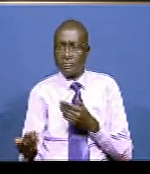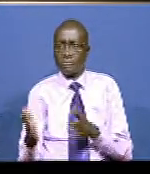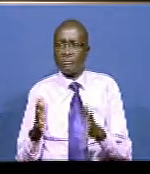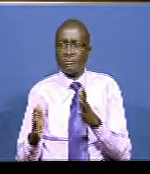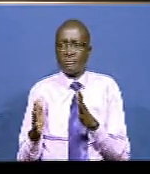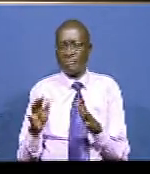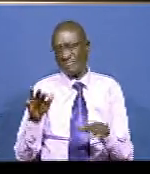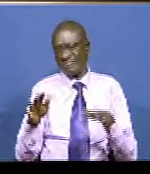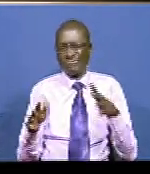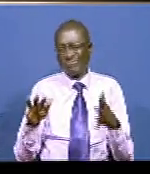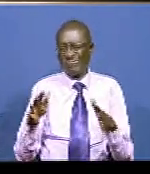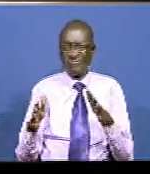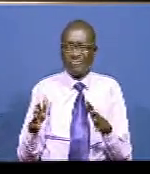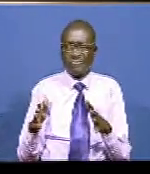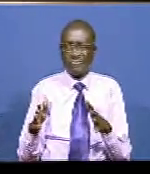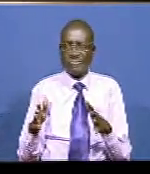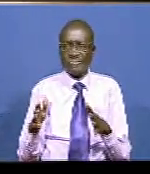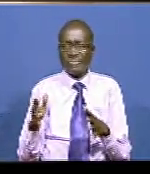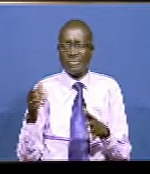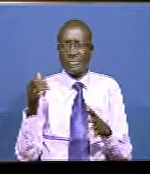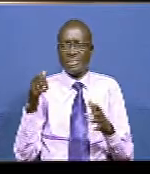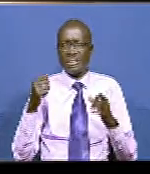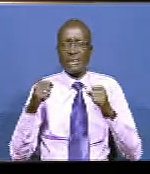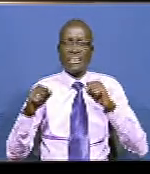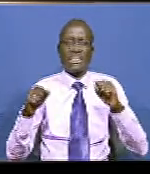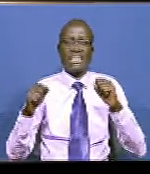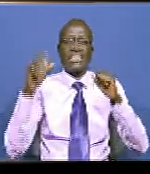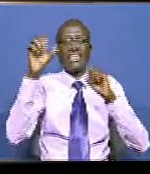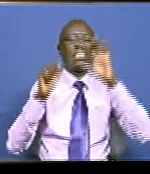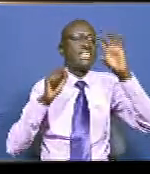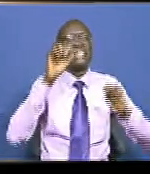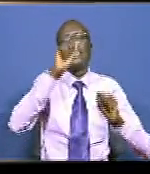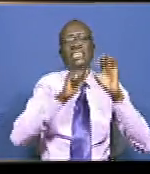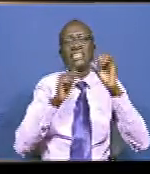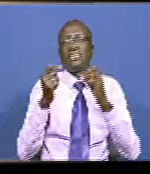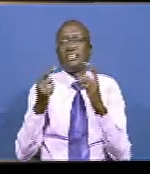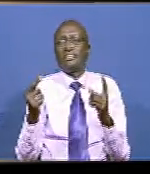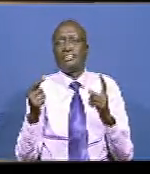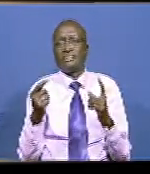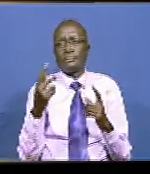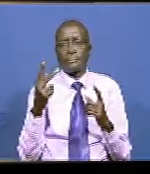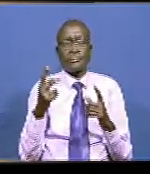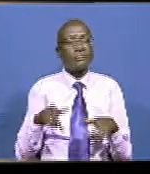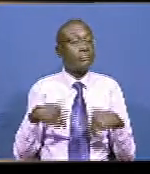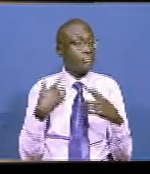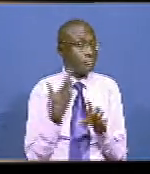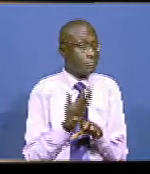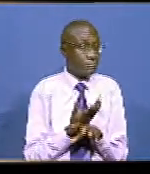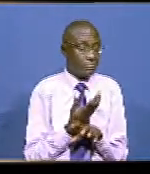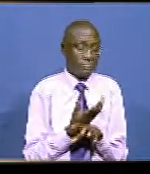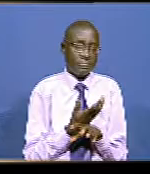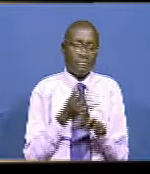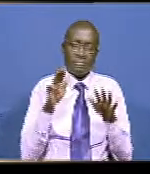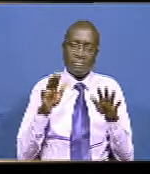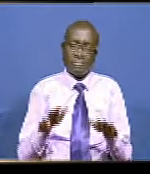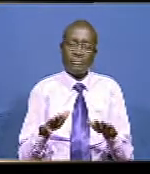much. Yeah. So we were struggling to grasp everything, but you know, you have to punch life so hard, but it also puts you down. Yeah.